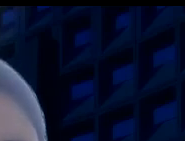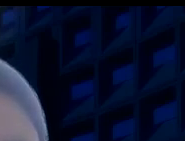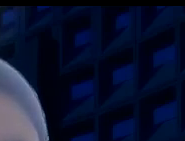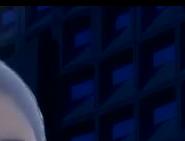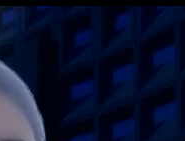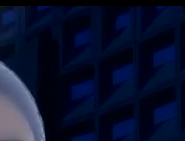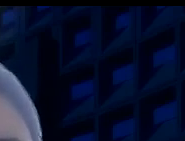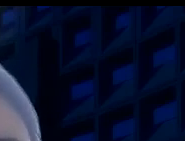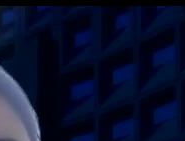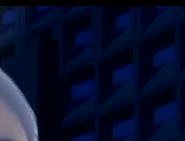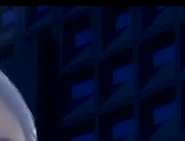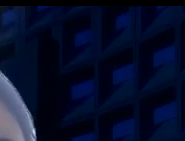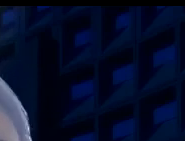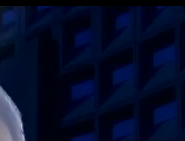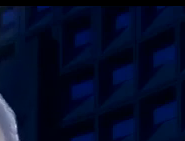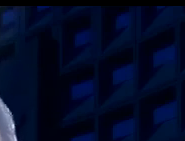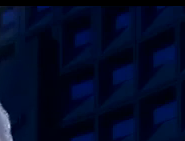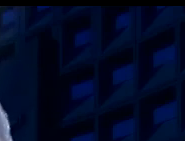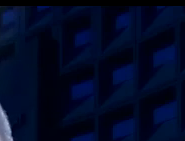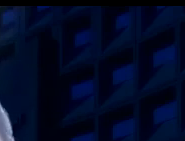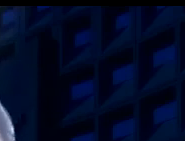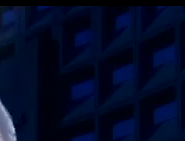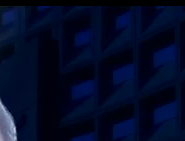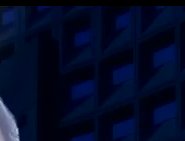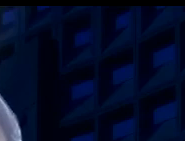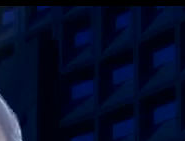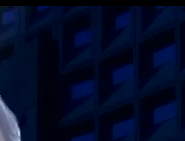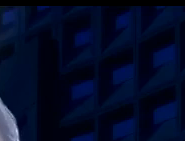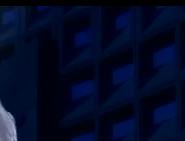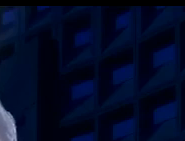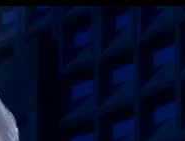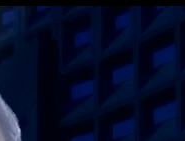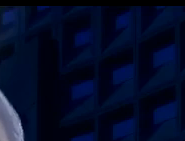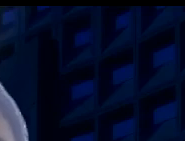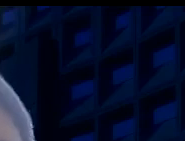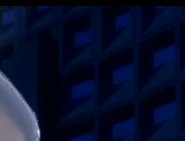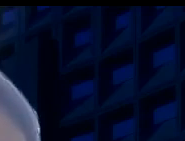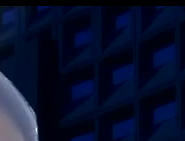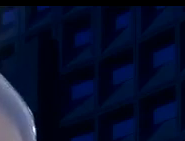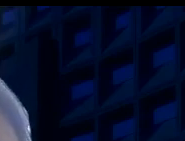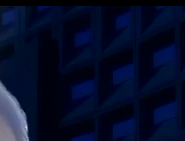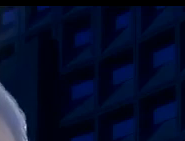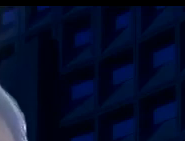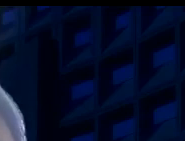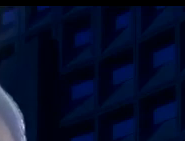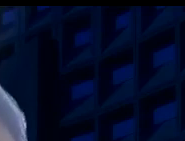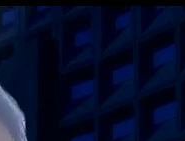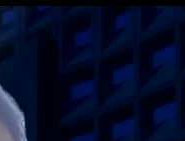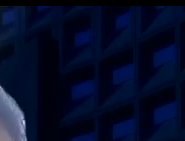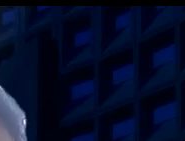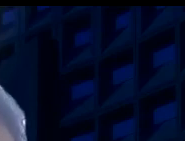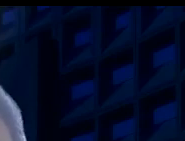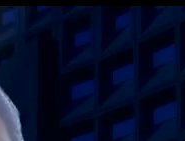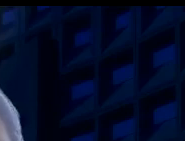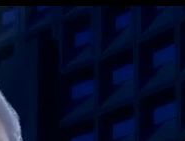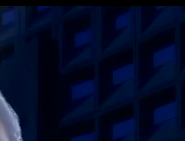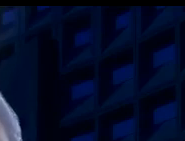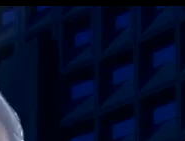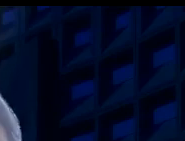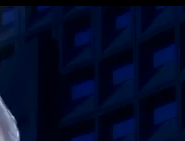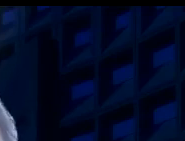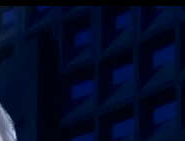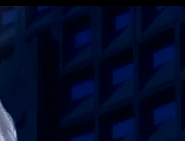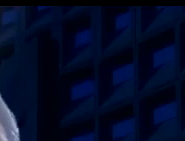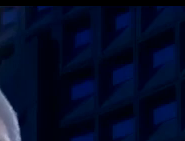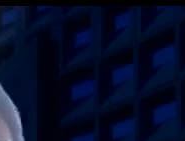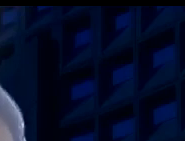is denied housing because of a criminal history that relates back to their previous substance abuse, we can